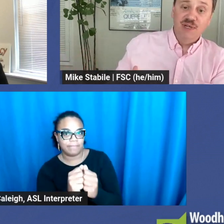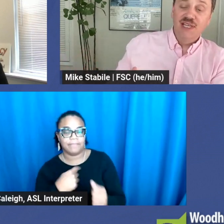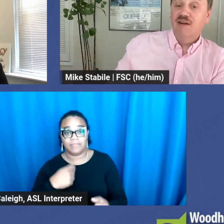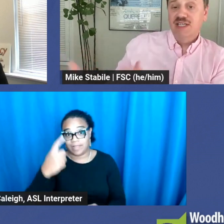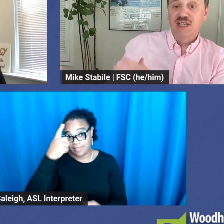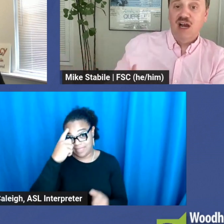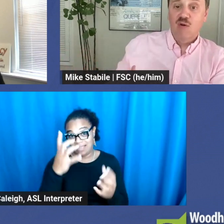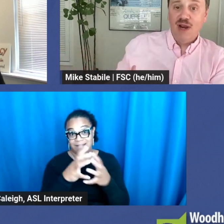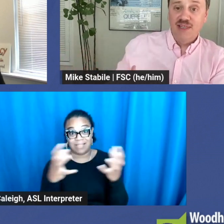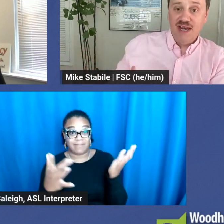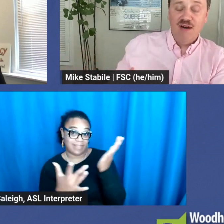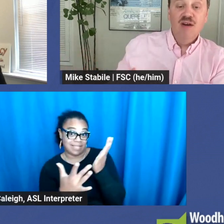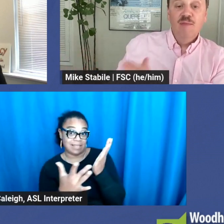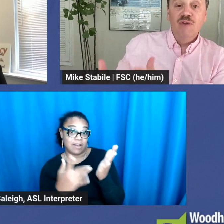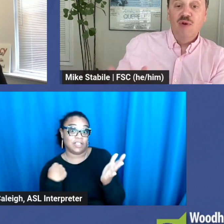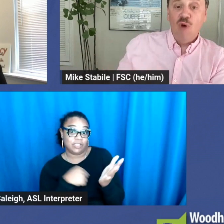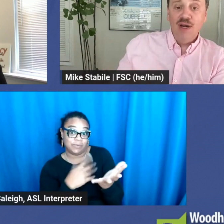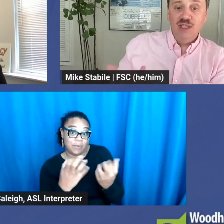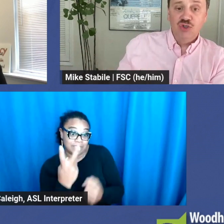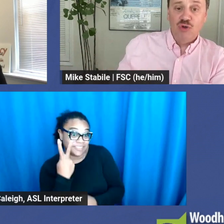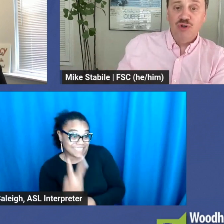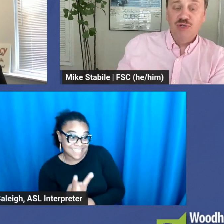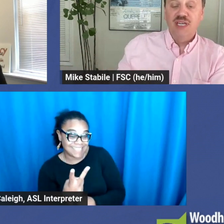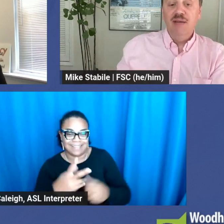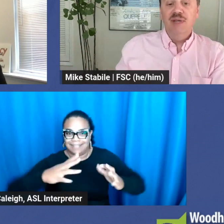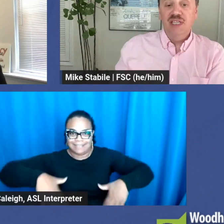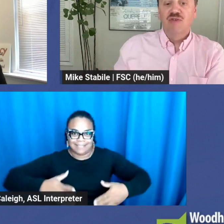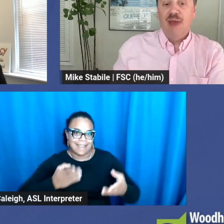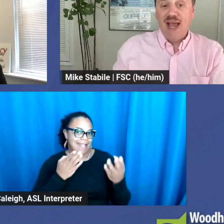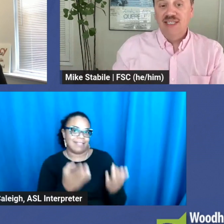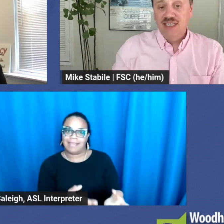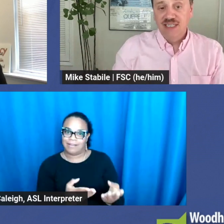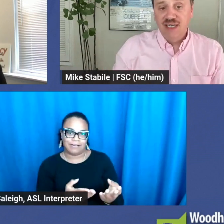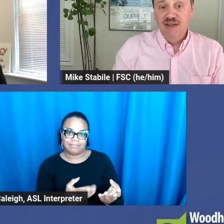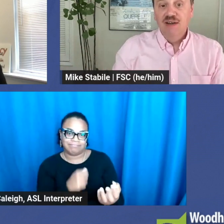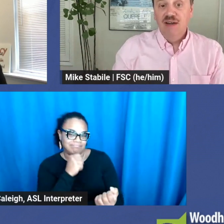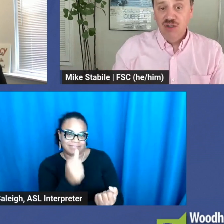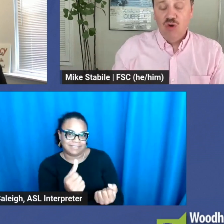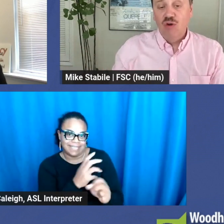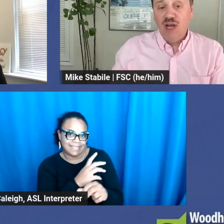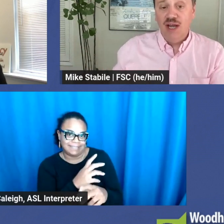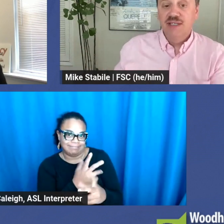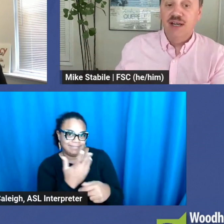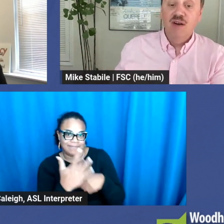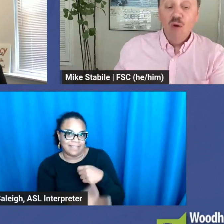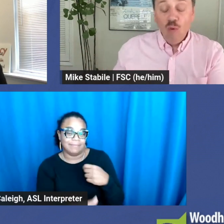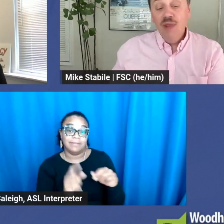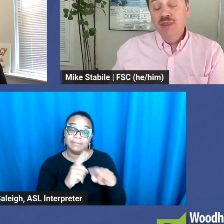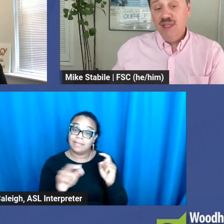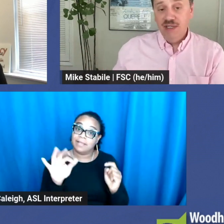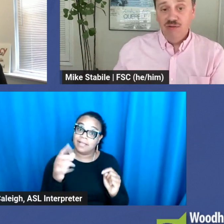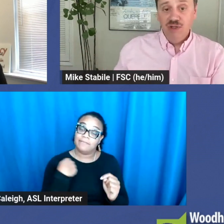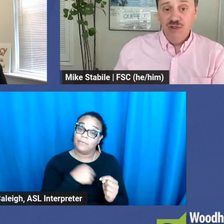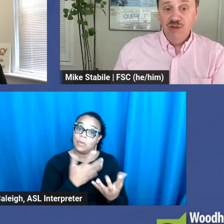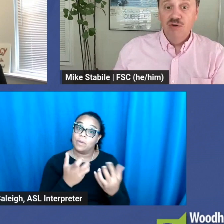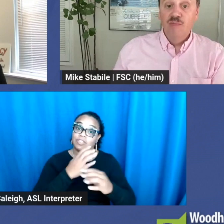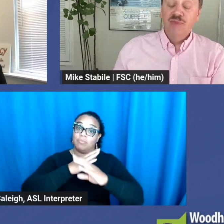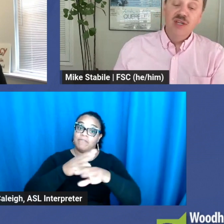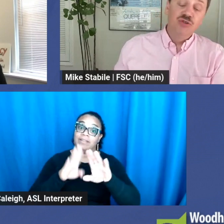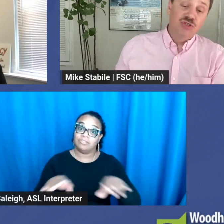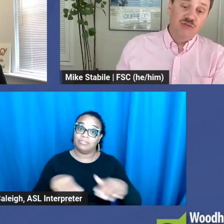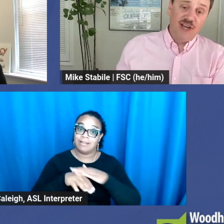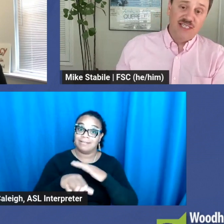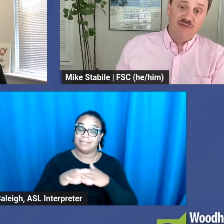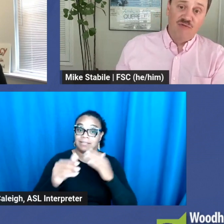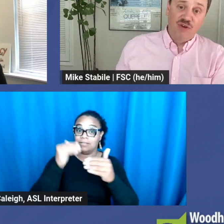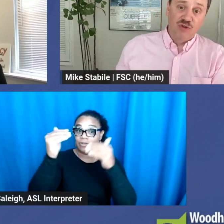want to be there is not quite there. But if we want in the short term to keep kids from accessing adult content. One thing that you can do